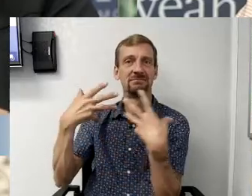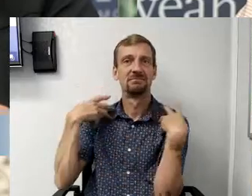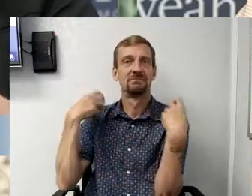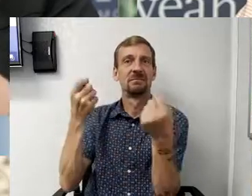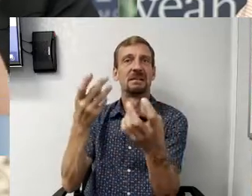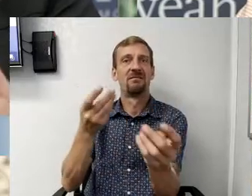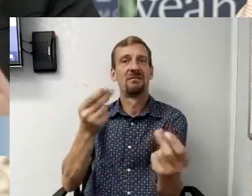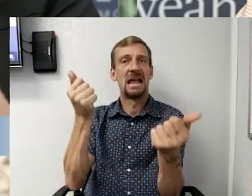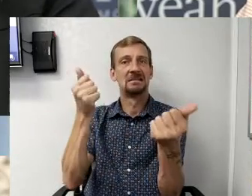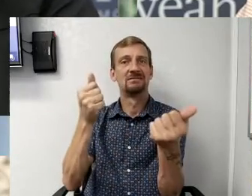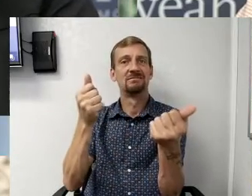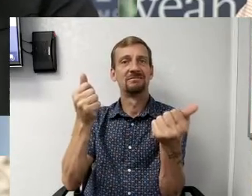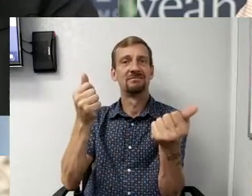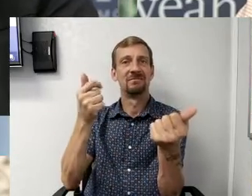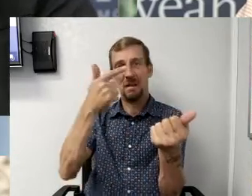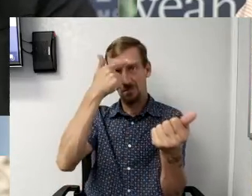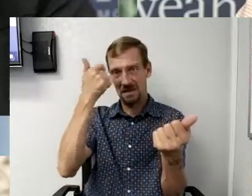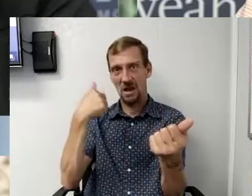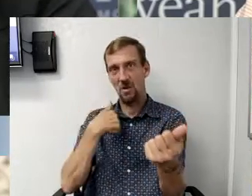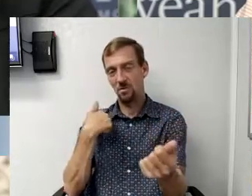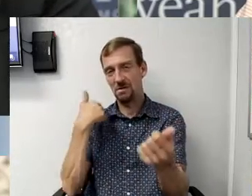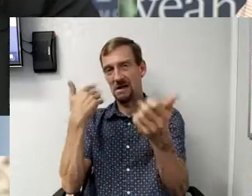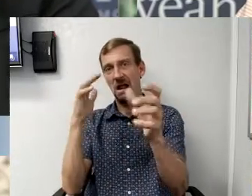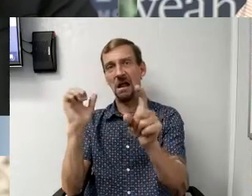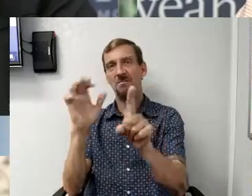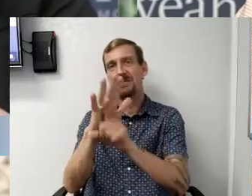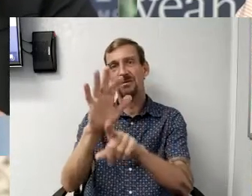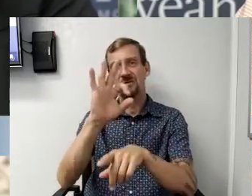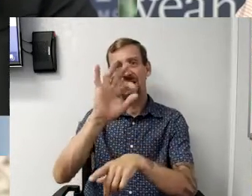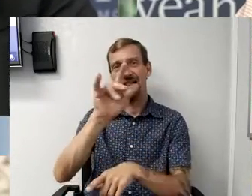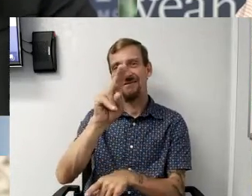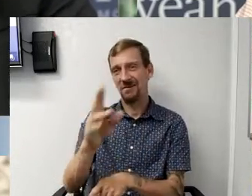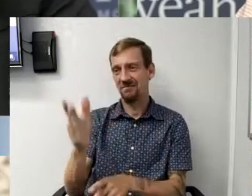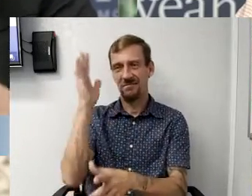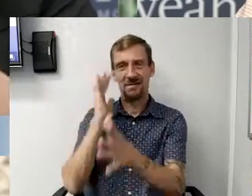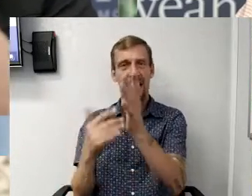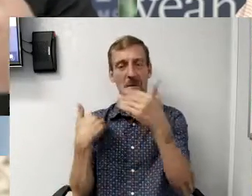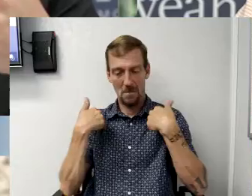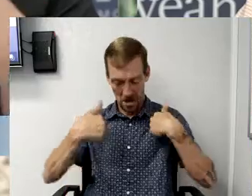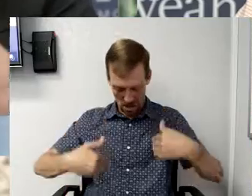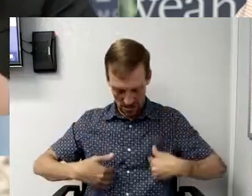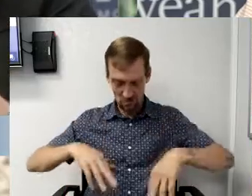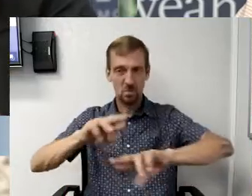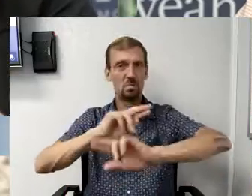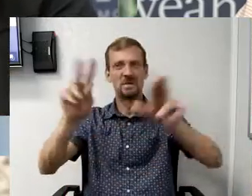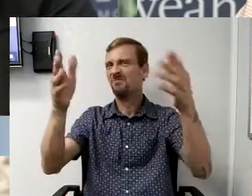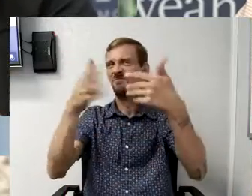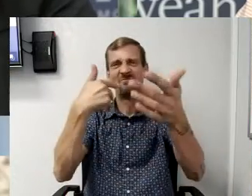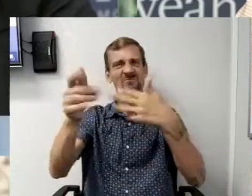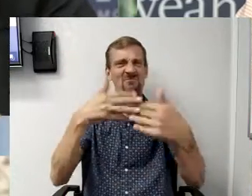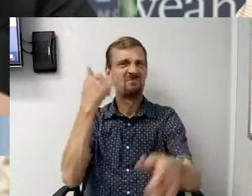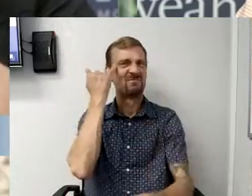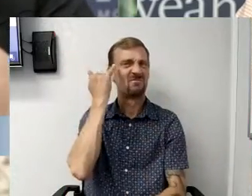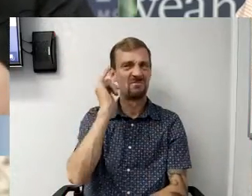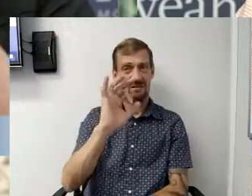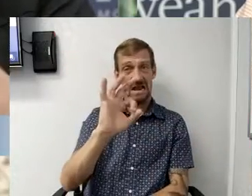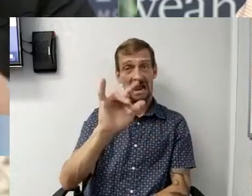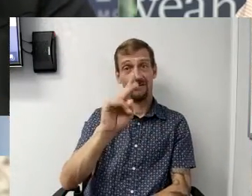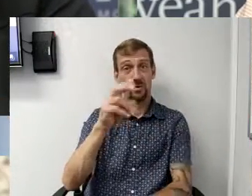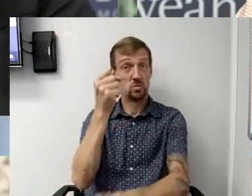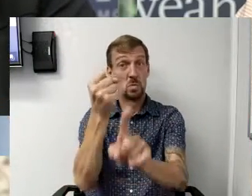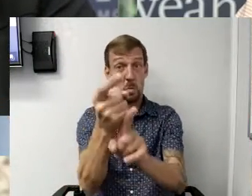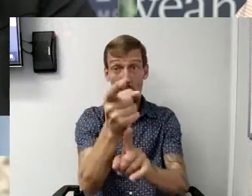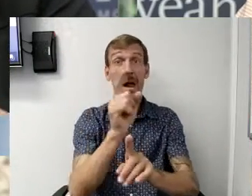because we've been exposed in some way to the flu. Our bodies are ready to fight the flu. Even if we become positive with the flu, our